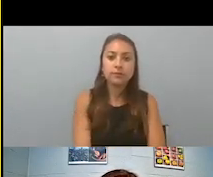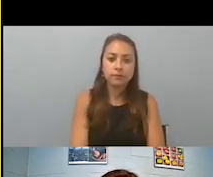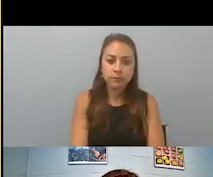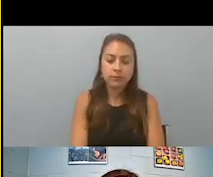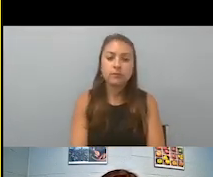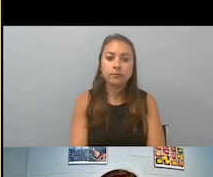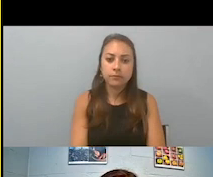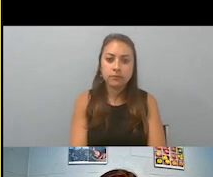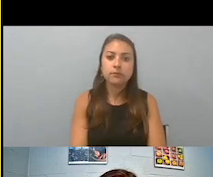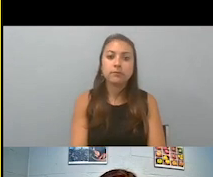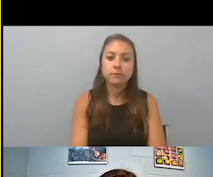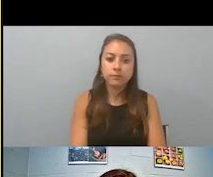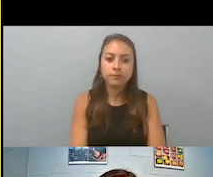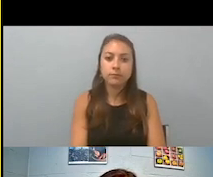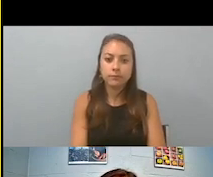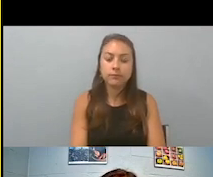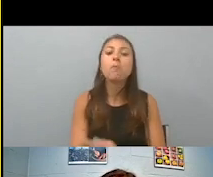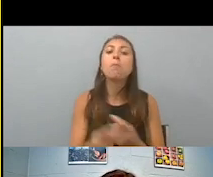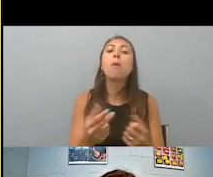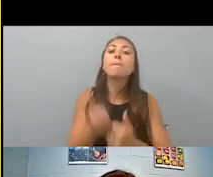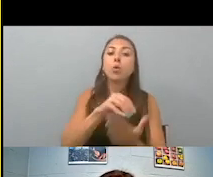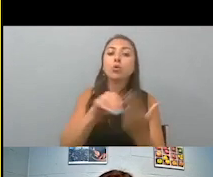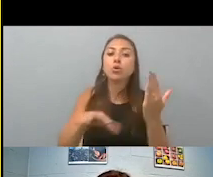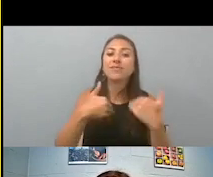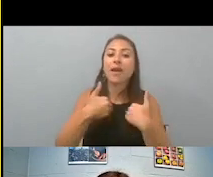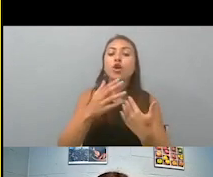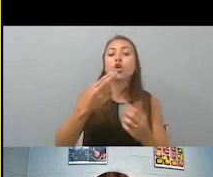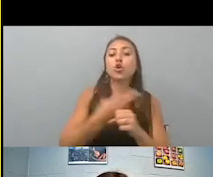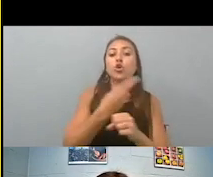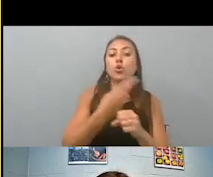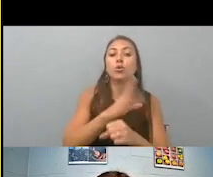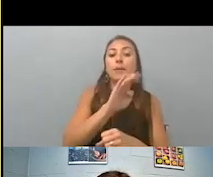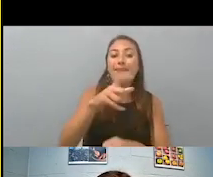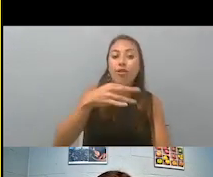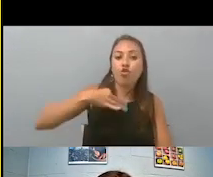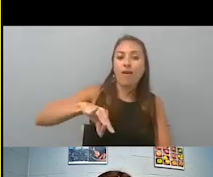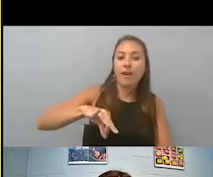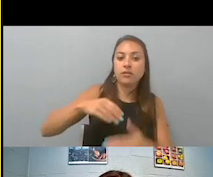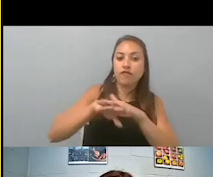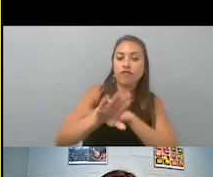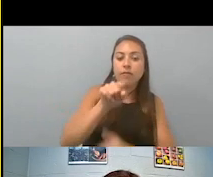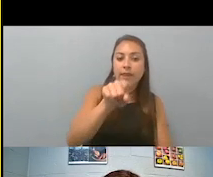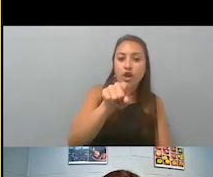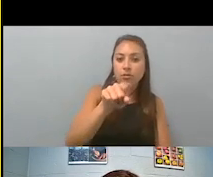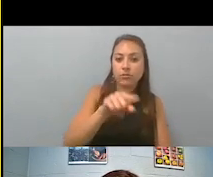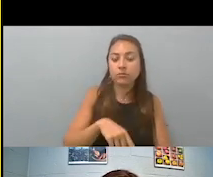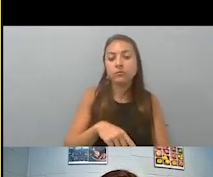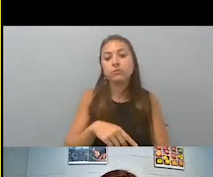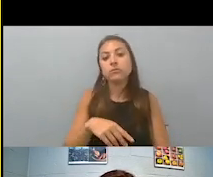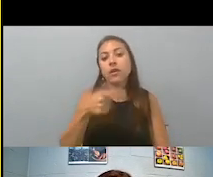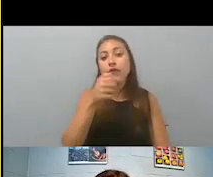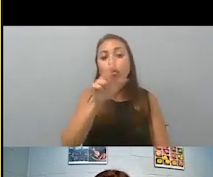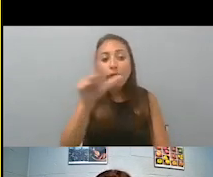of the locations where students are using their meal credits to enter. And it has all the traditional things that you would expect to be in a dining hall. The grill is open